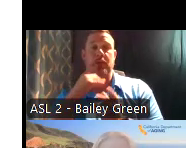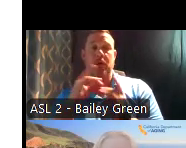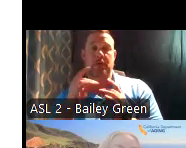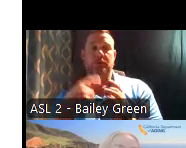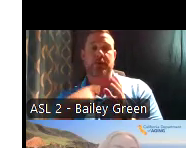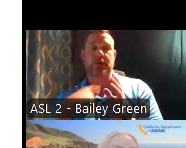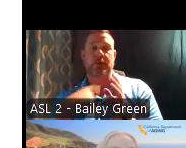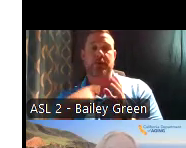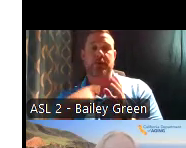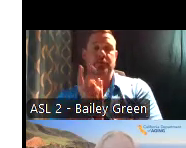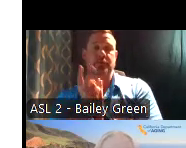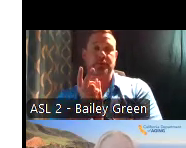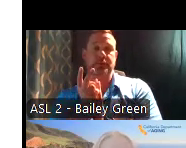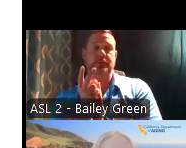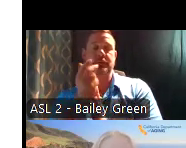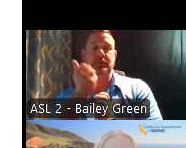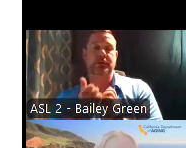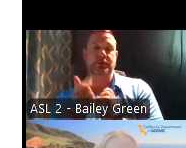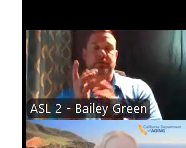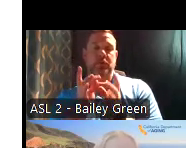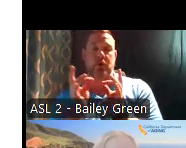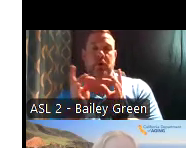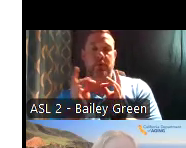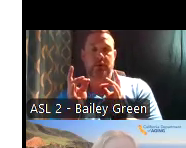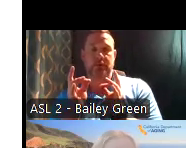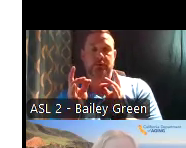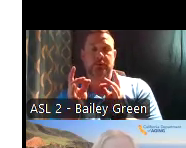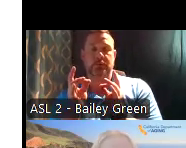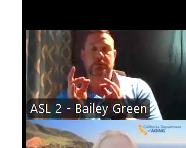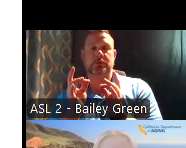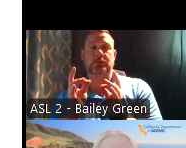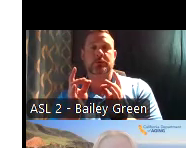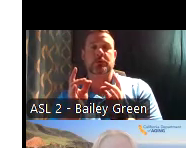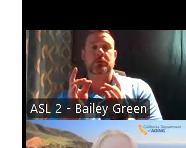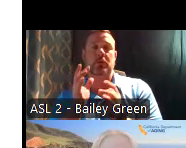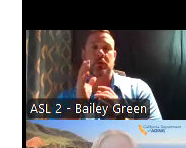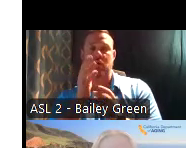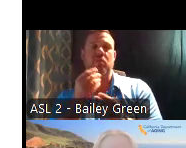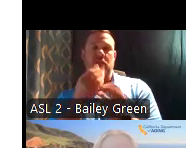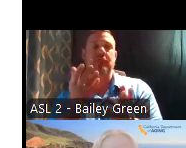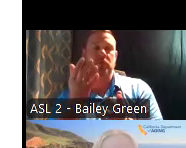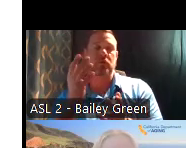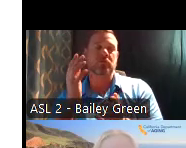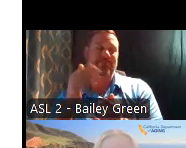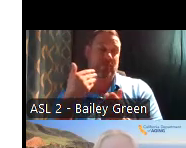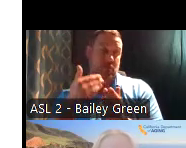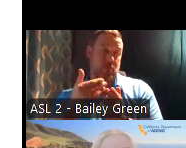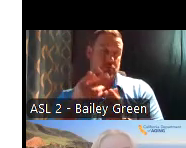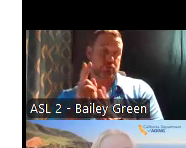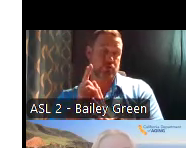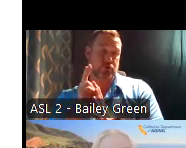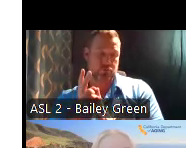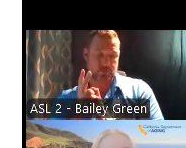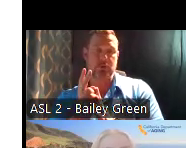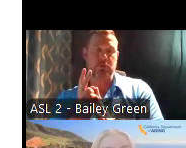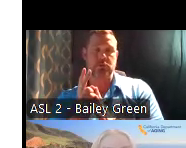2 minutes for each of your comments, and I will probably give you a heads up if you're getting close to that 2 minutes, so